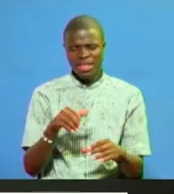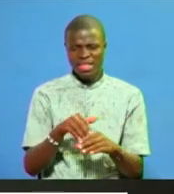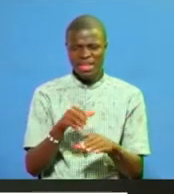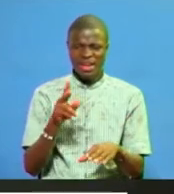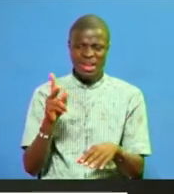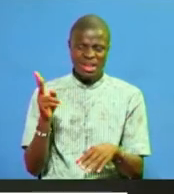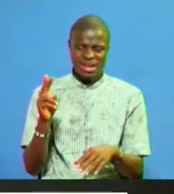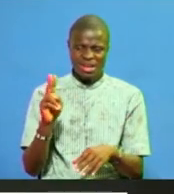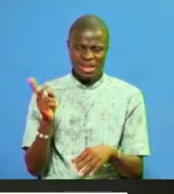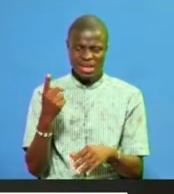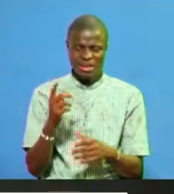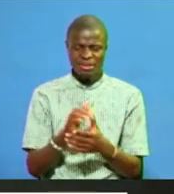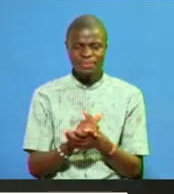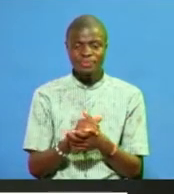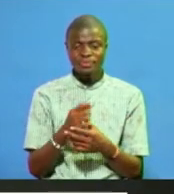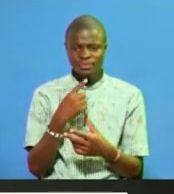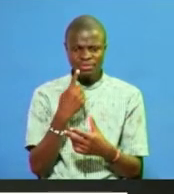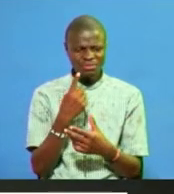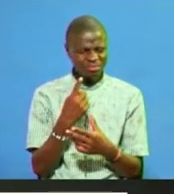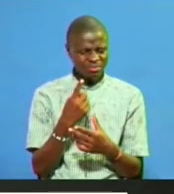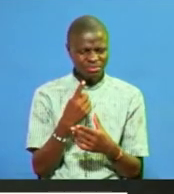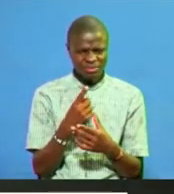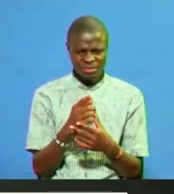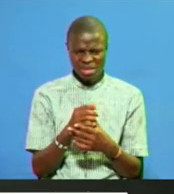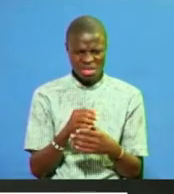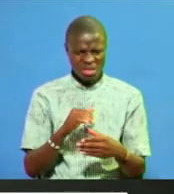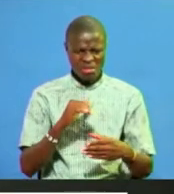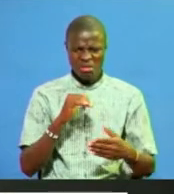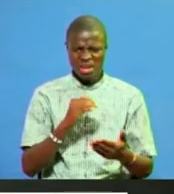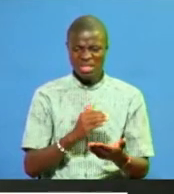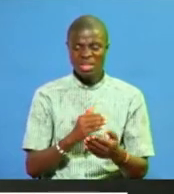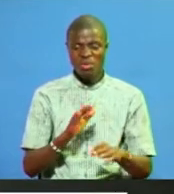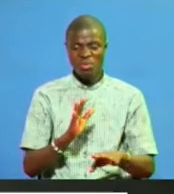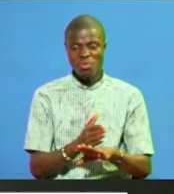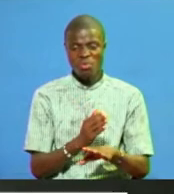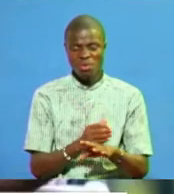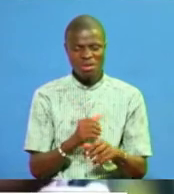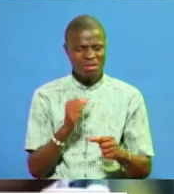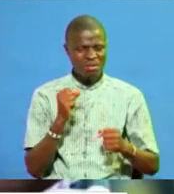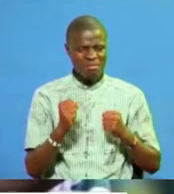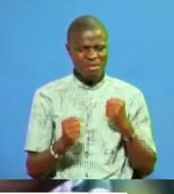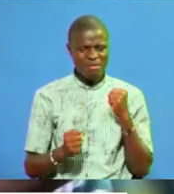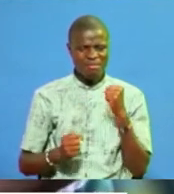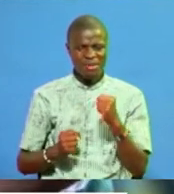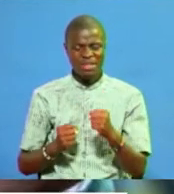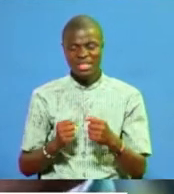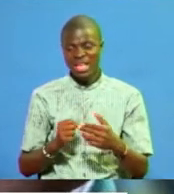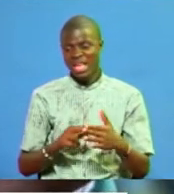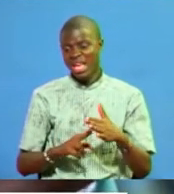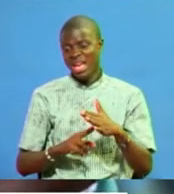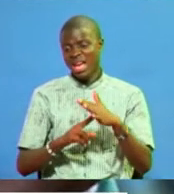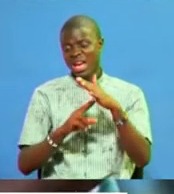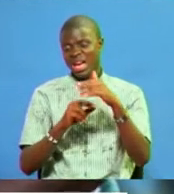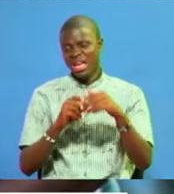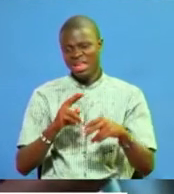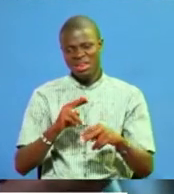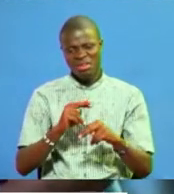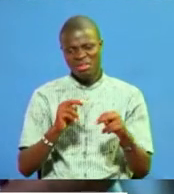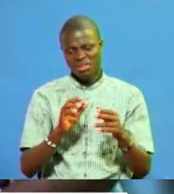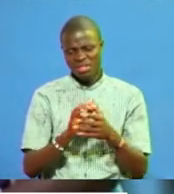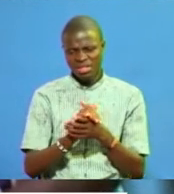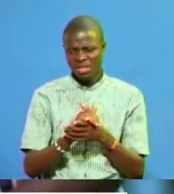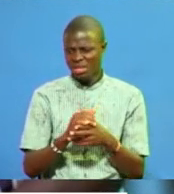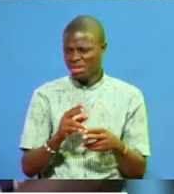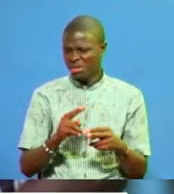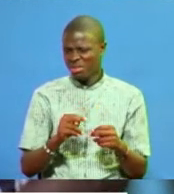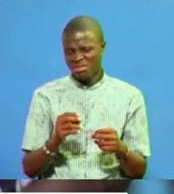Oduor Gangler outlined the squad's impressive performance and ability to produce top-notch professional players despite limited resources